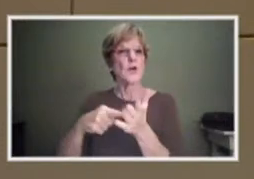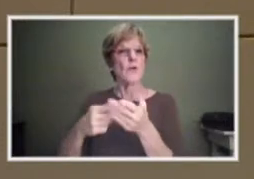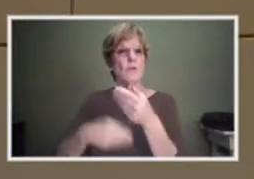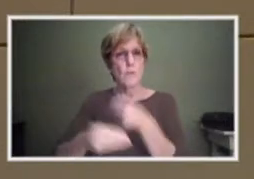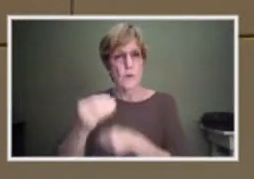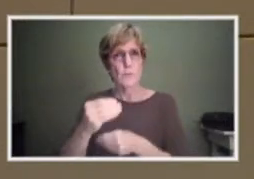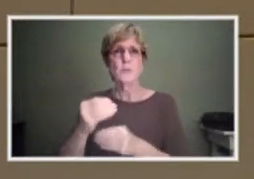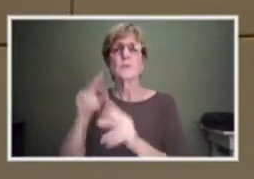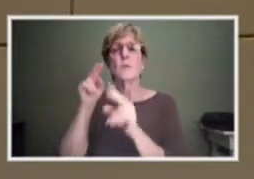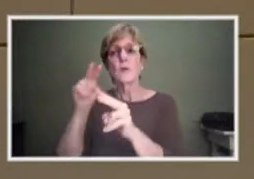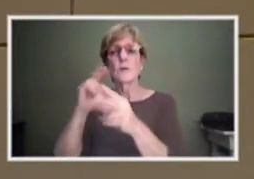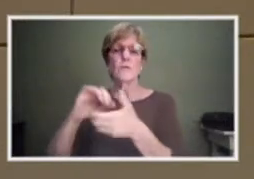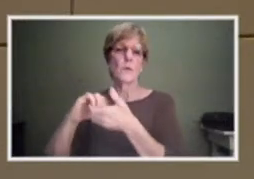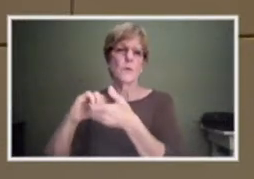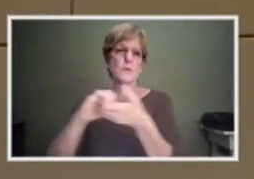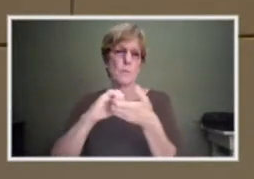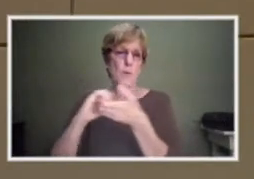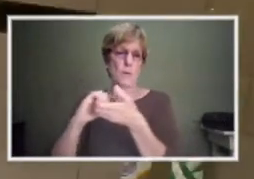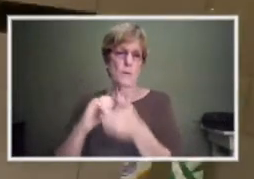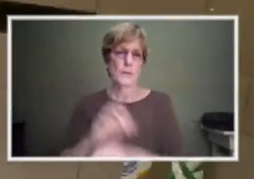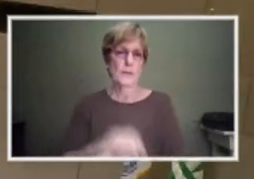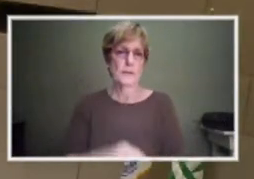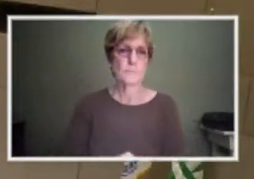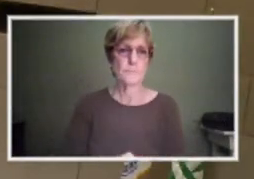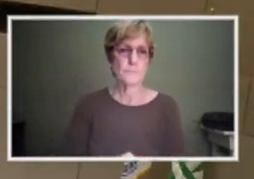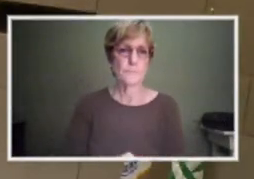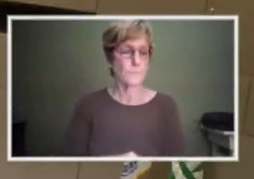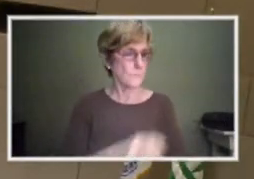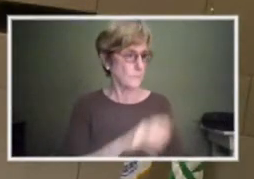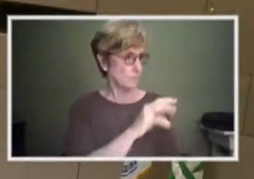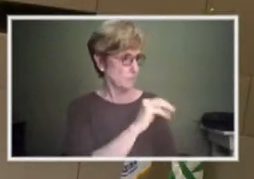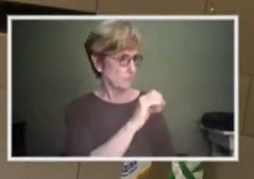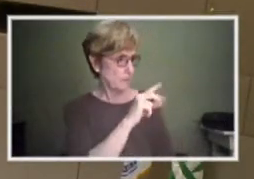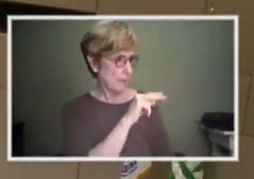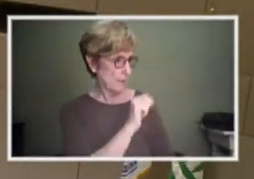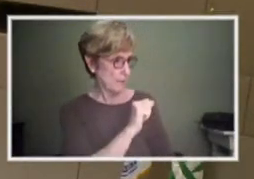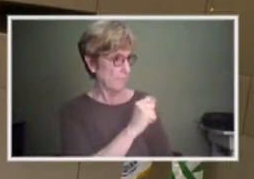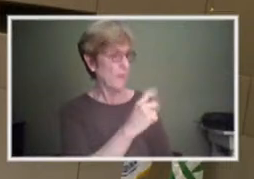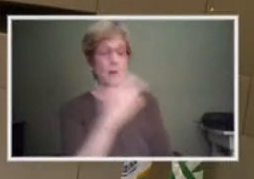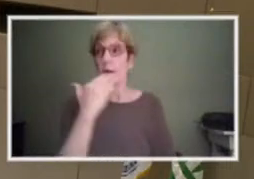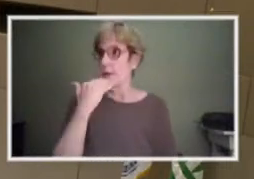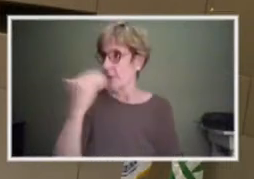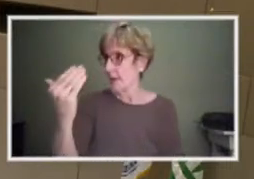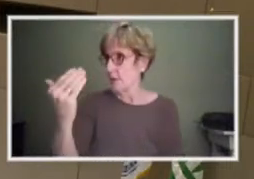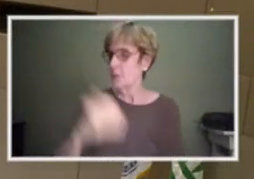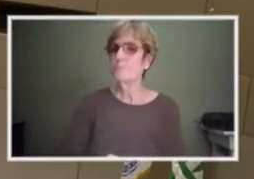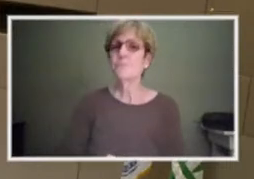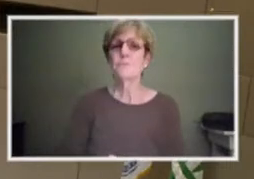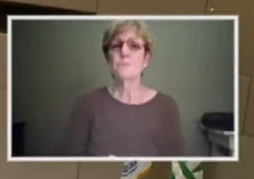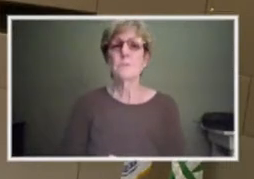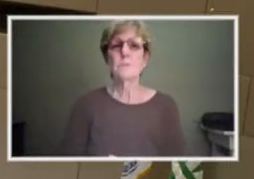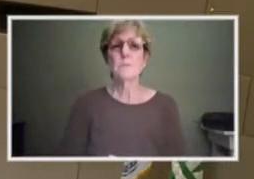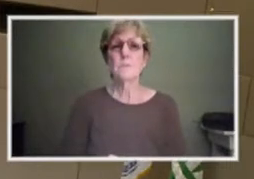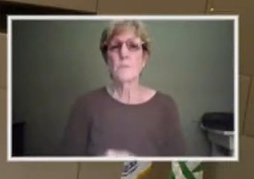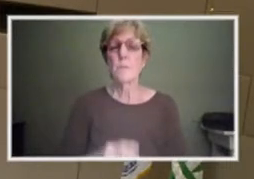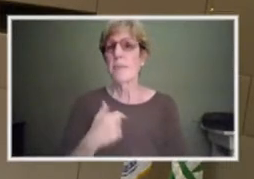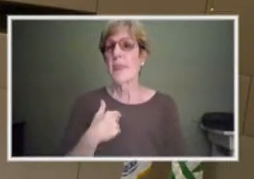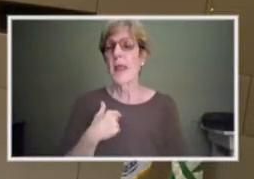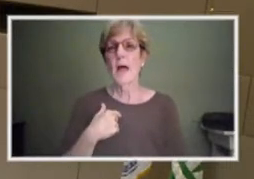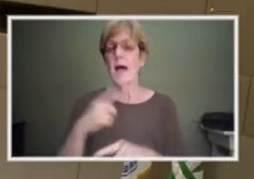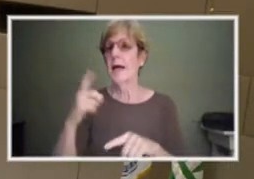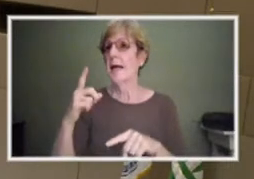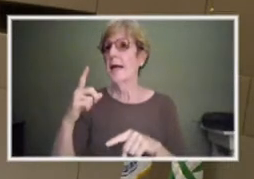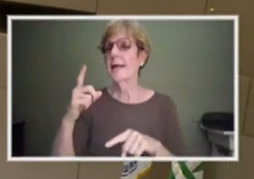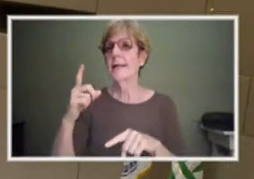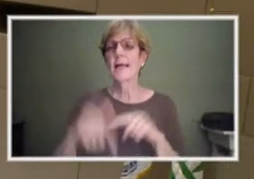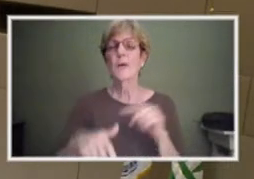future. All right. Ms. Molina? Thank you, Madam Mayor. Man, I can't illustrate my